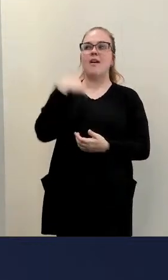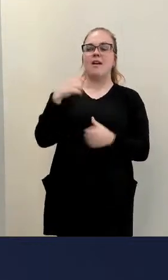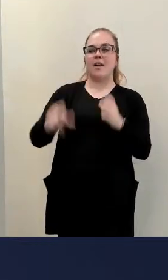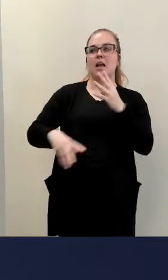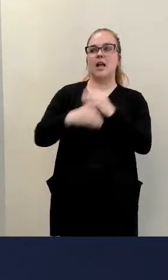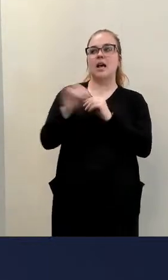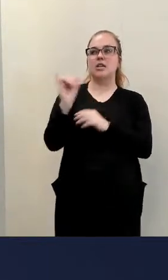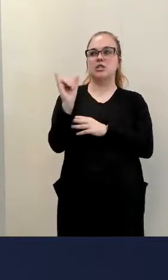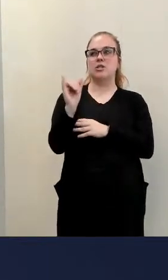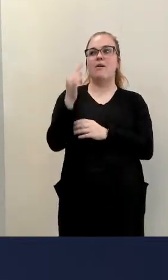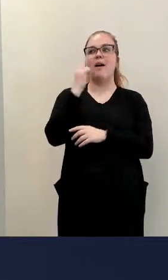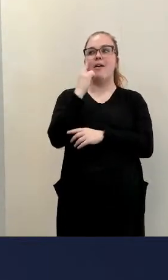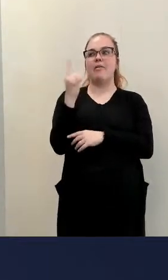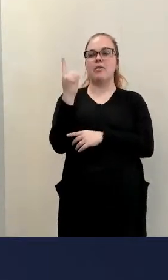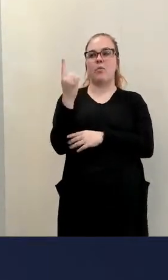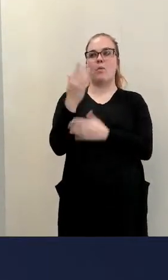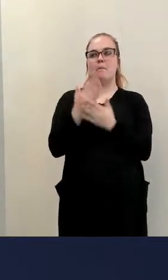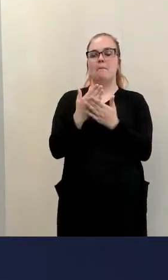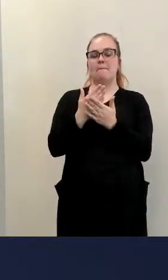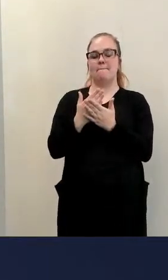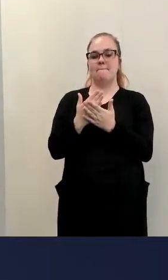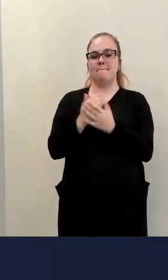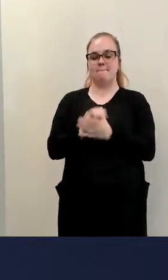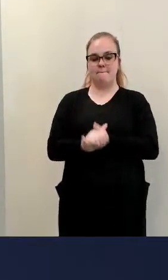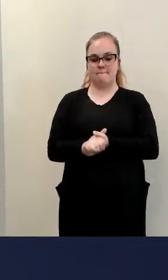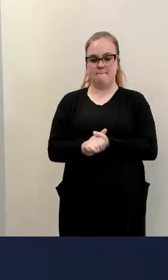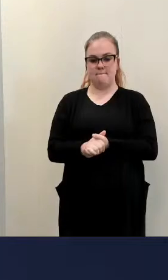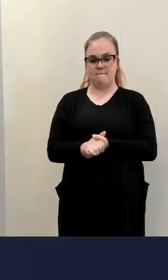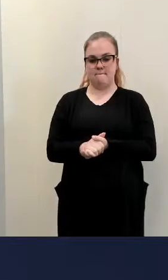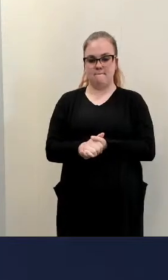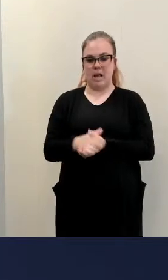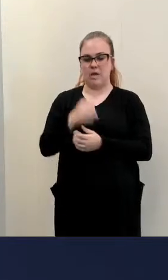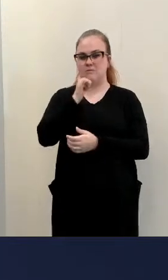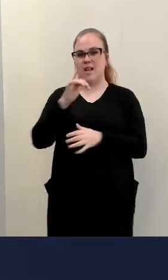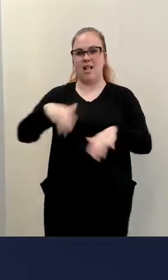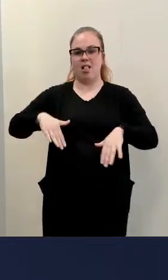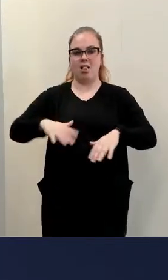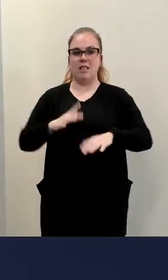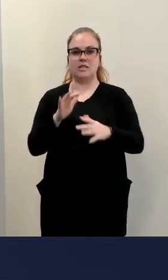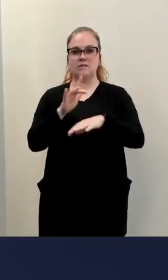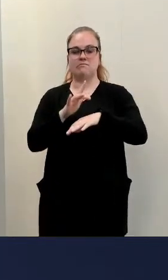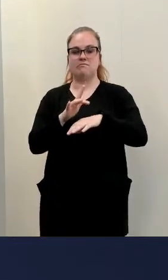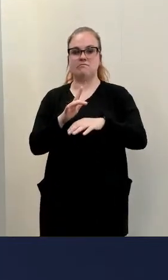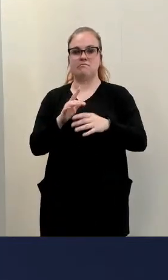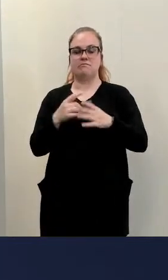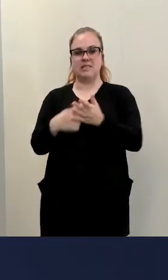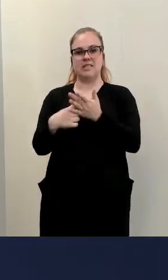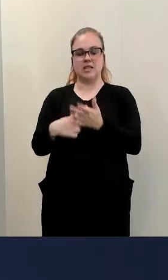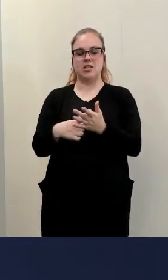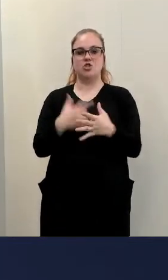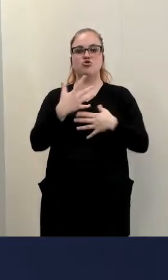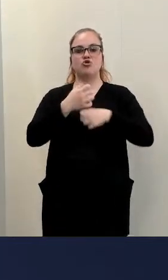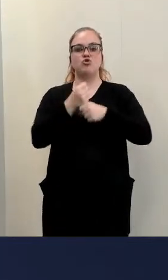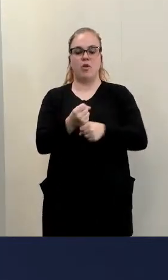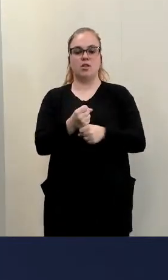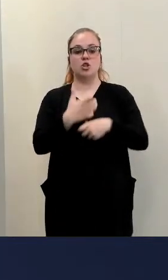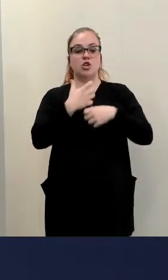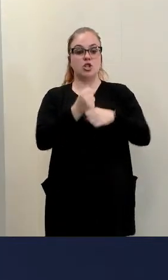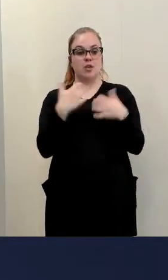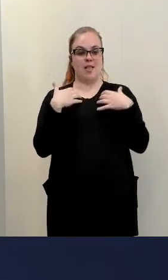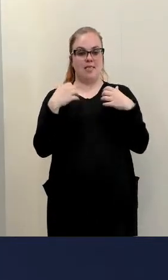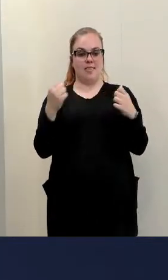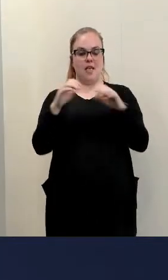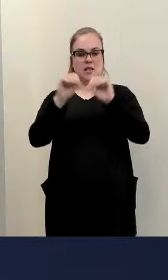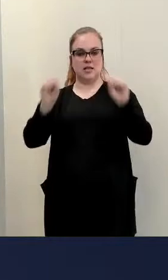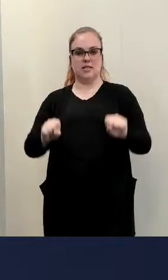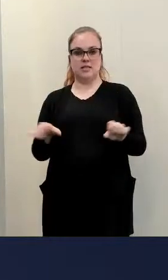one piece into it, I think the one piece that, we haven't really touched on is the trust factor. Trust in that the healthcare system is going to do